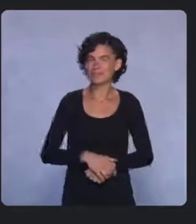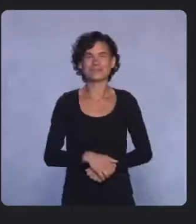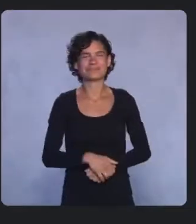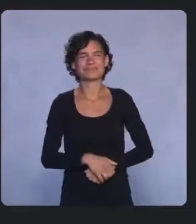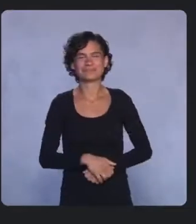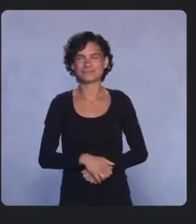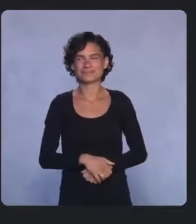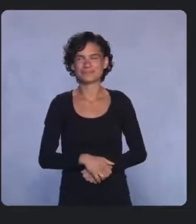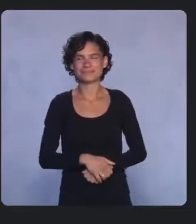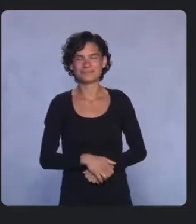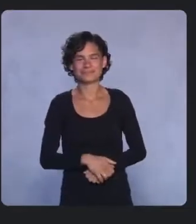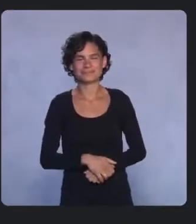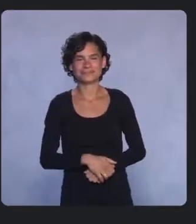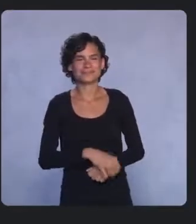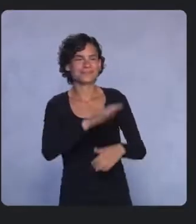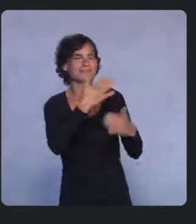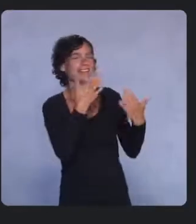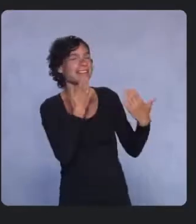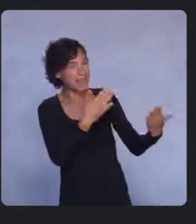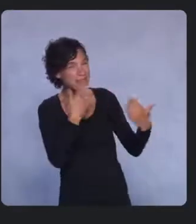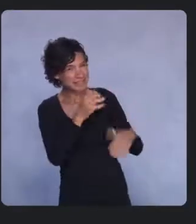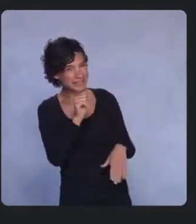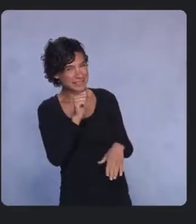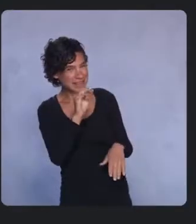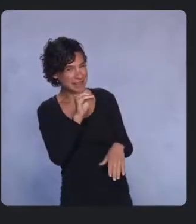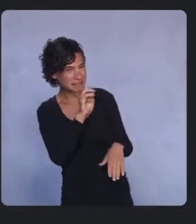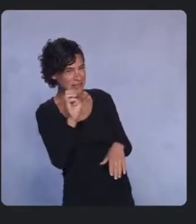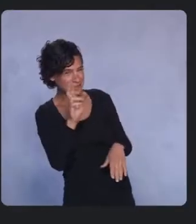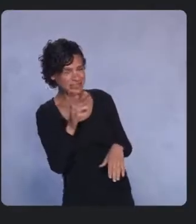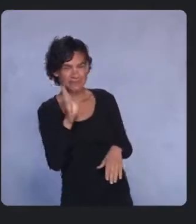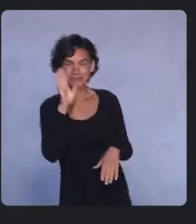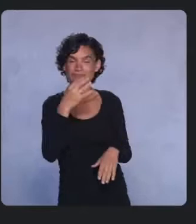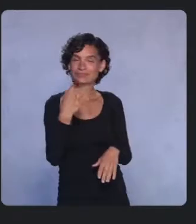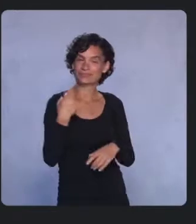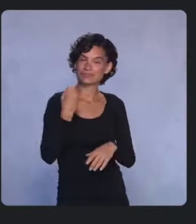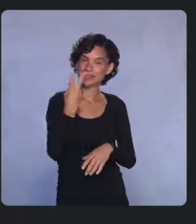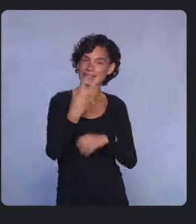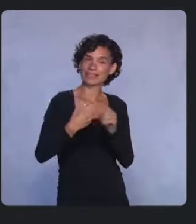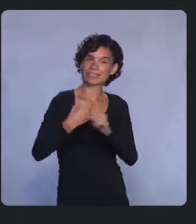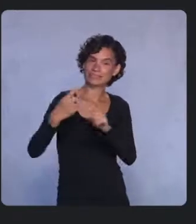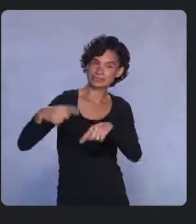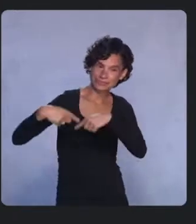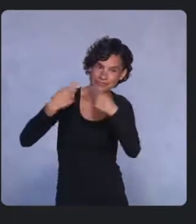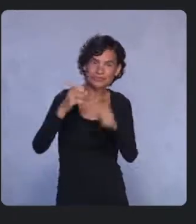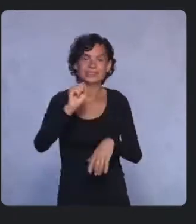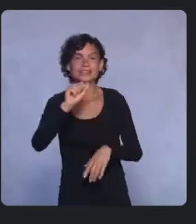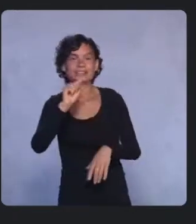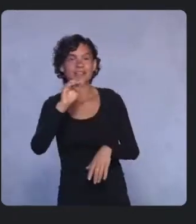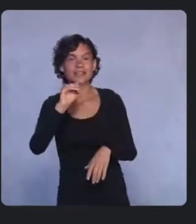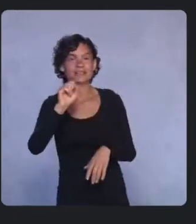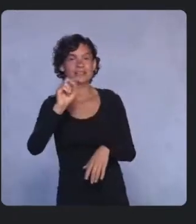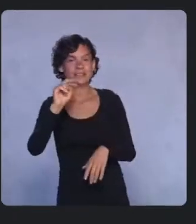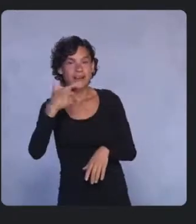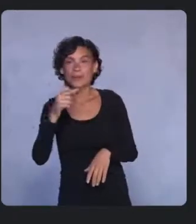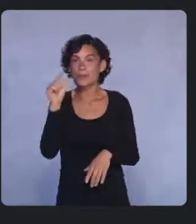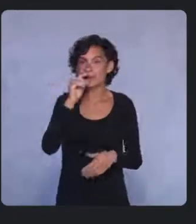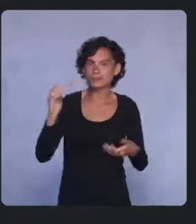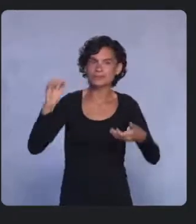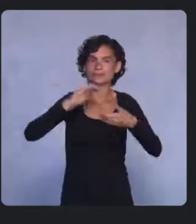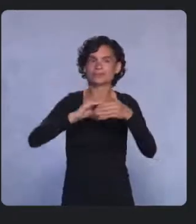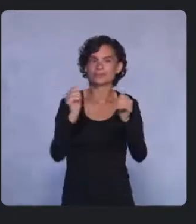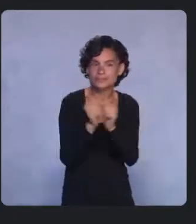Thank you, Samir. For the past 12 years, Samsung and Google have worked together and made Samsung Galaxy and Android